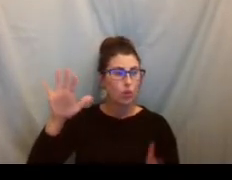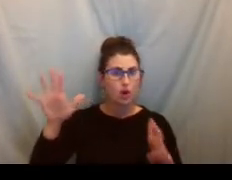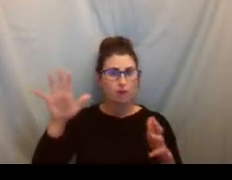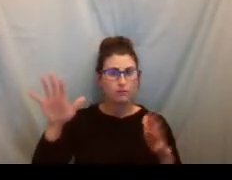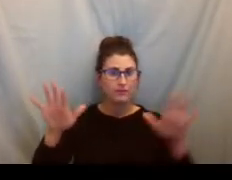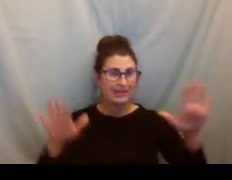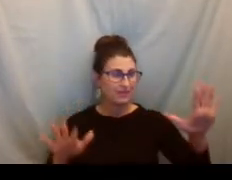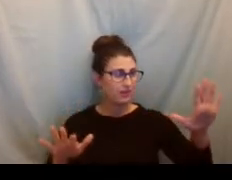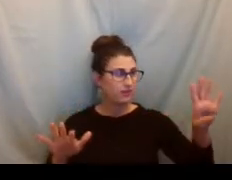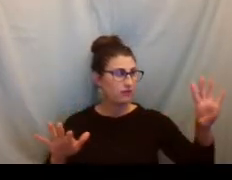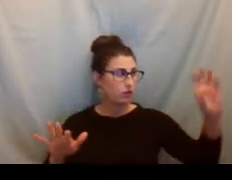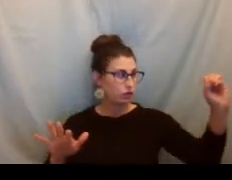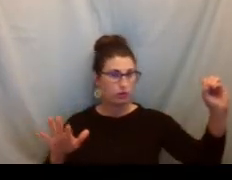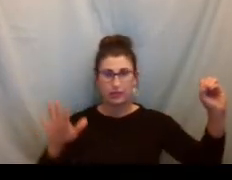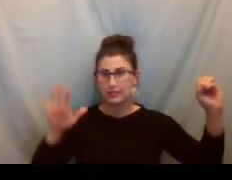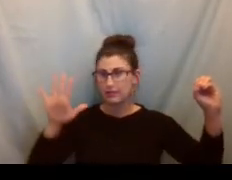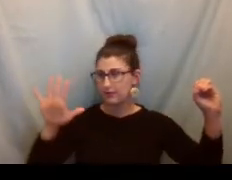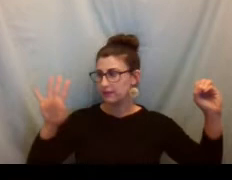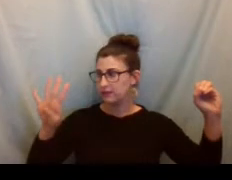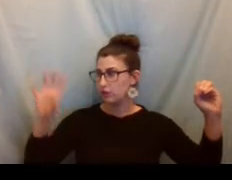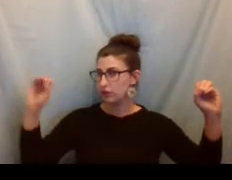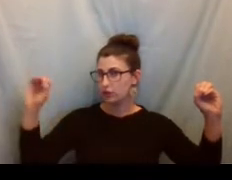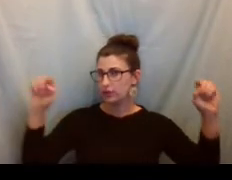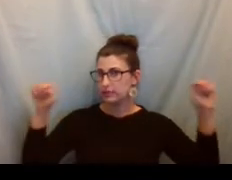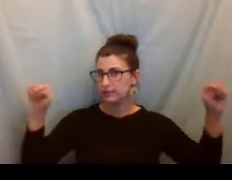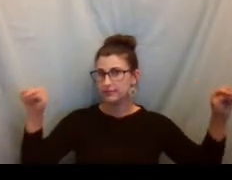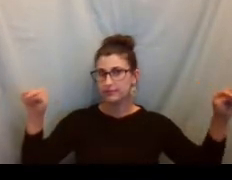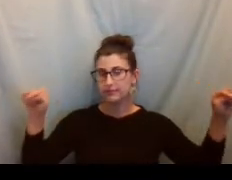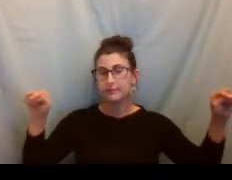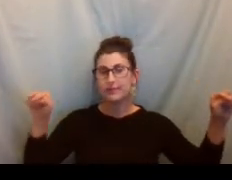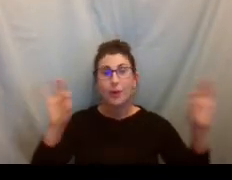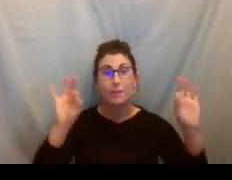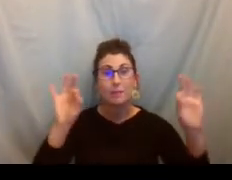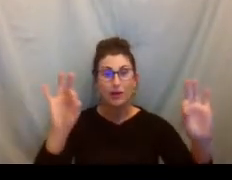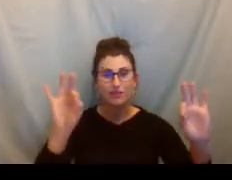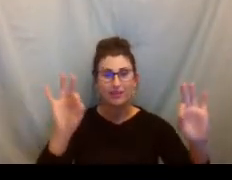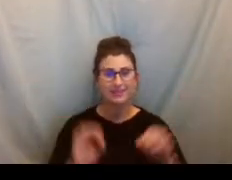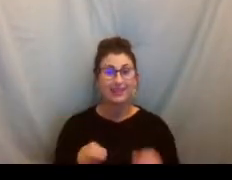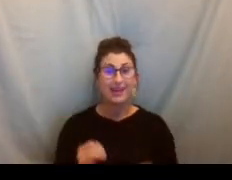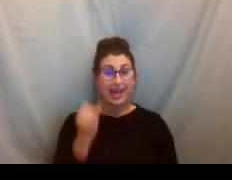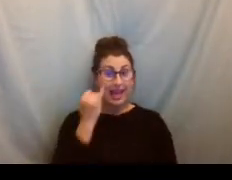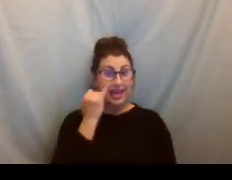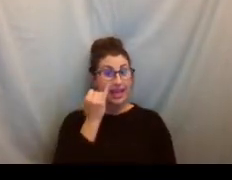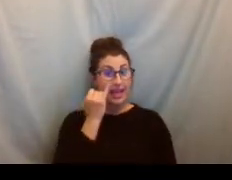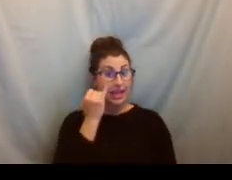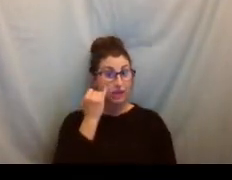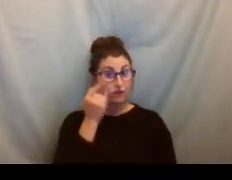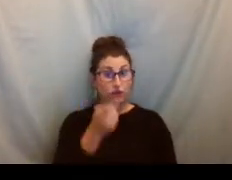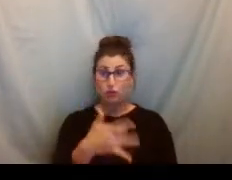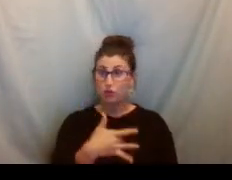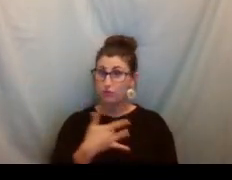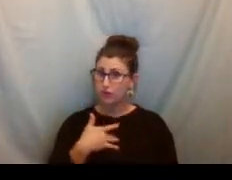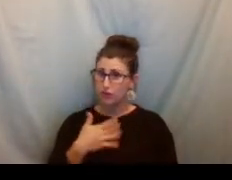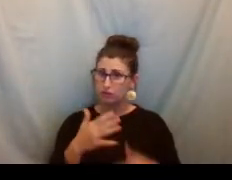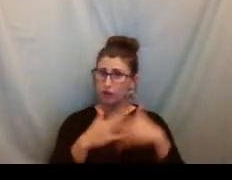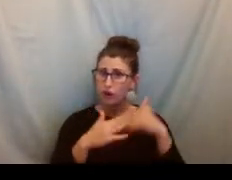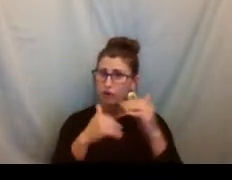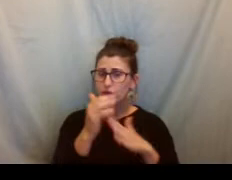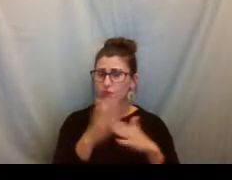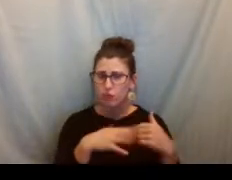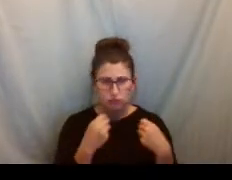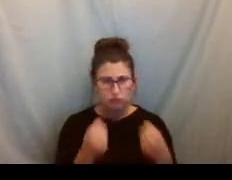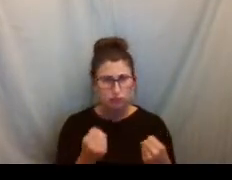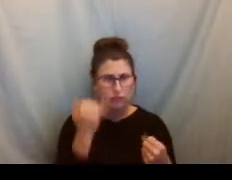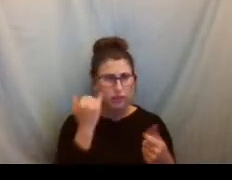So 54 degrees, 54 degrees. Perfect. If at this point you feel confident, if you